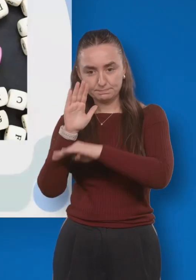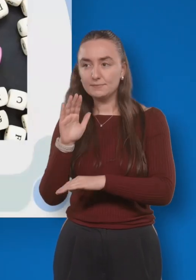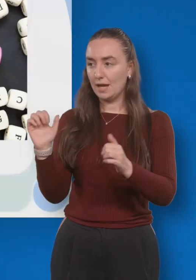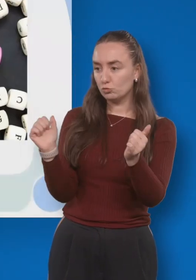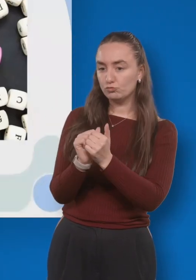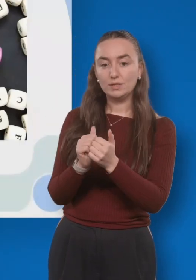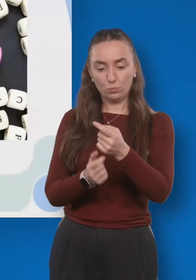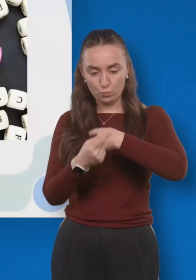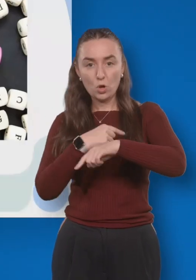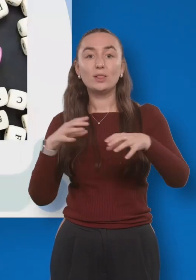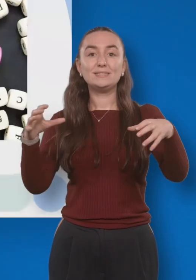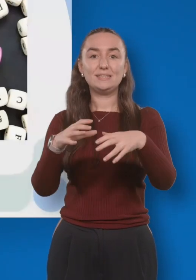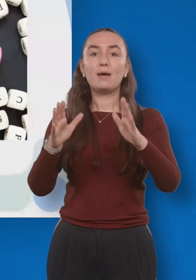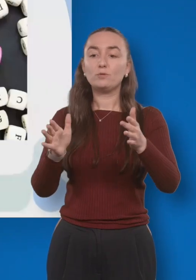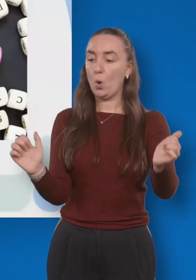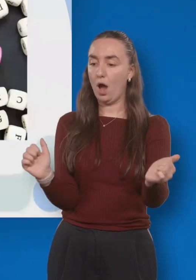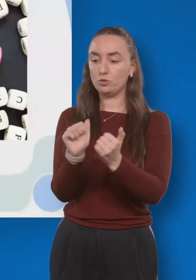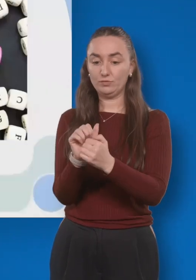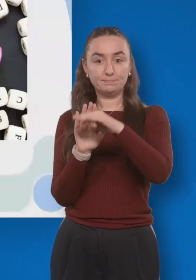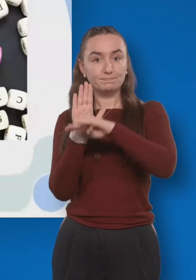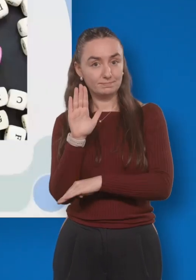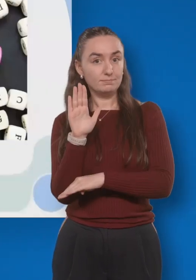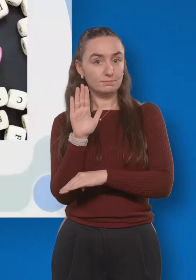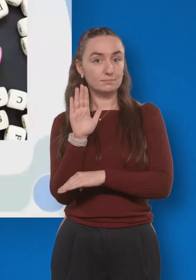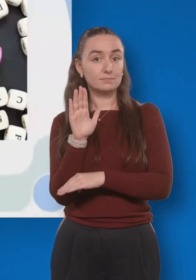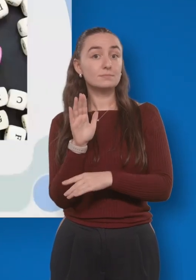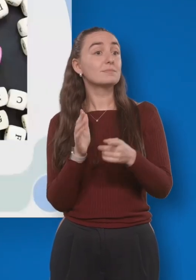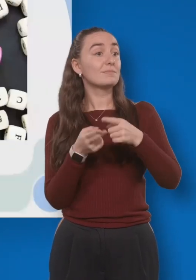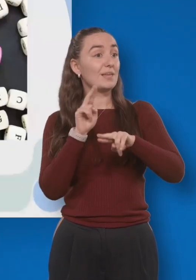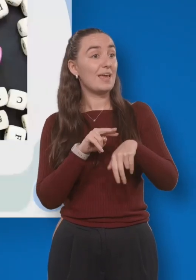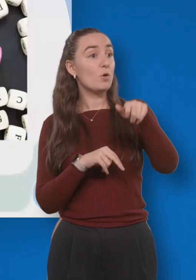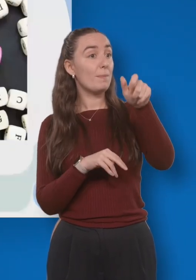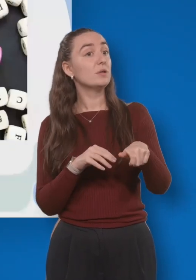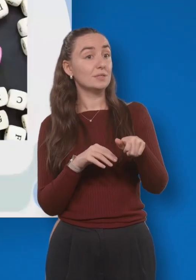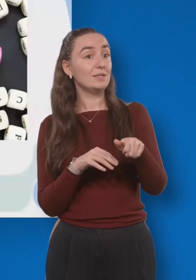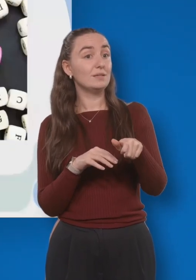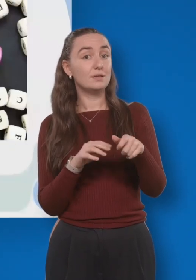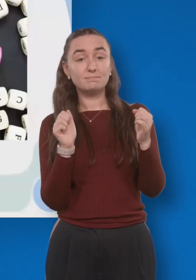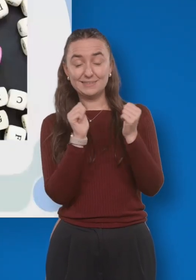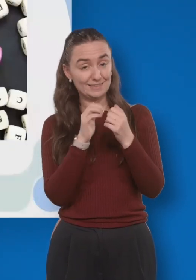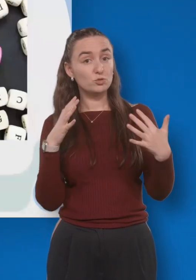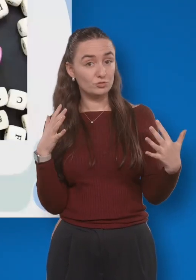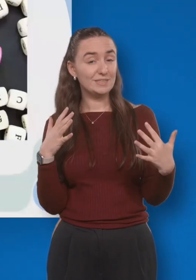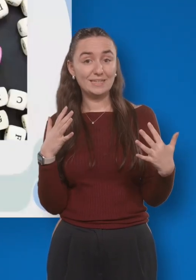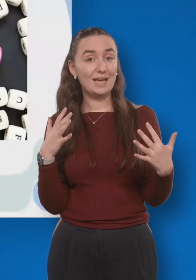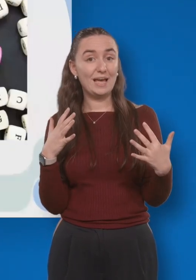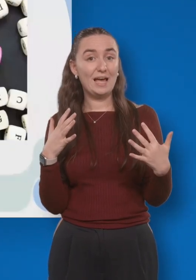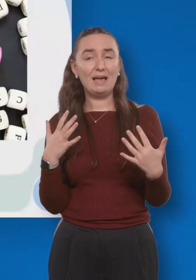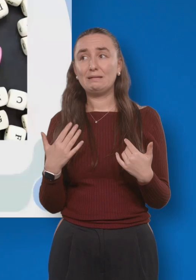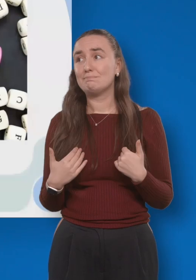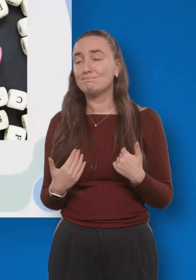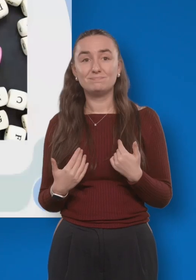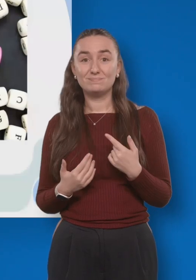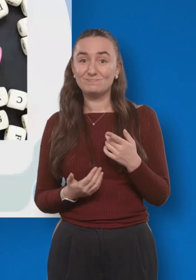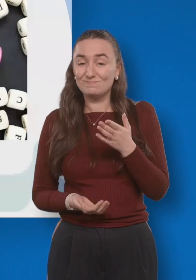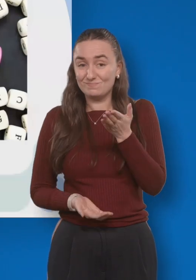and then also holding each other accountable. If you don't have somebody who doesn't agree, I don't know, would you